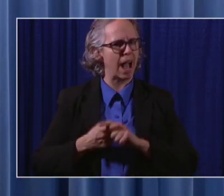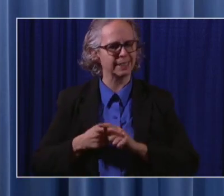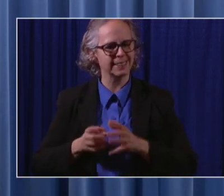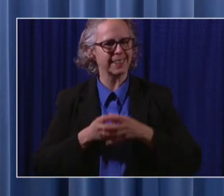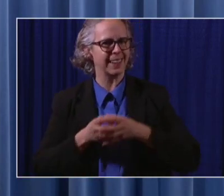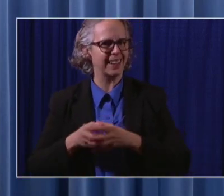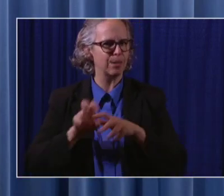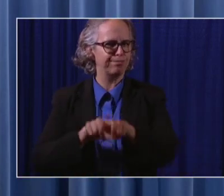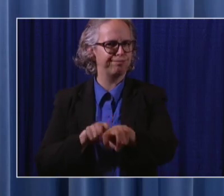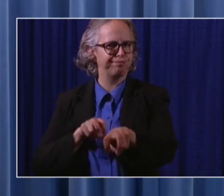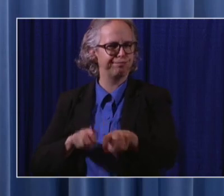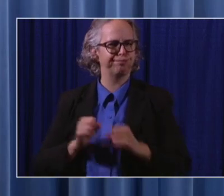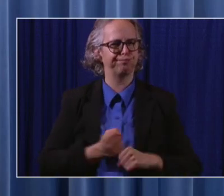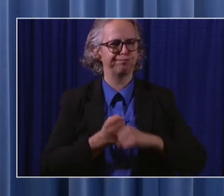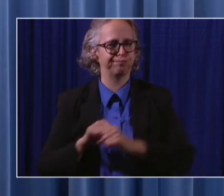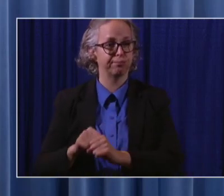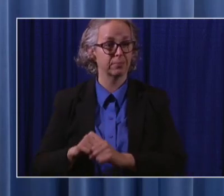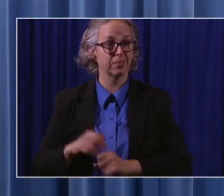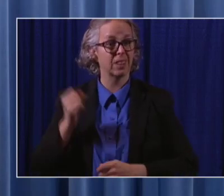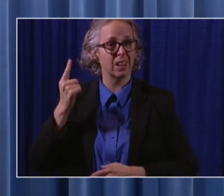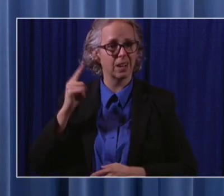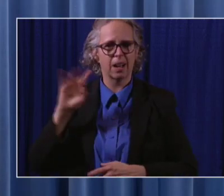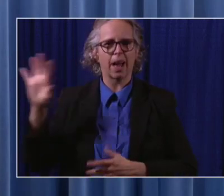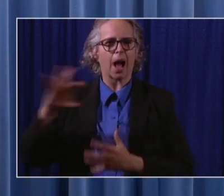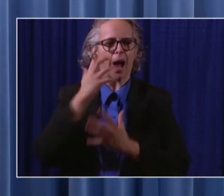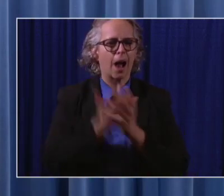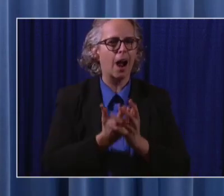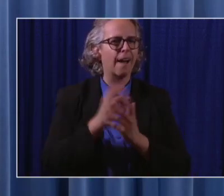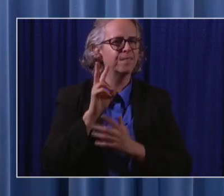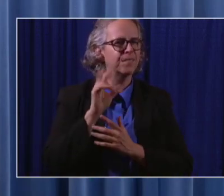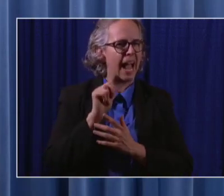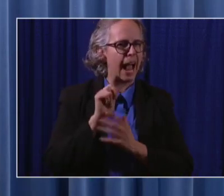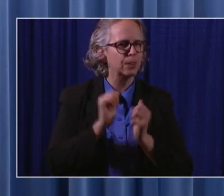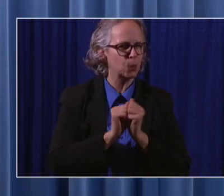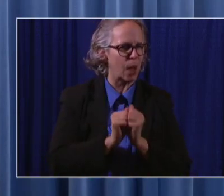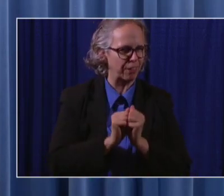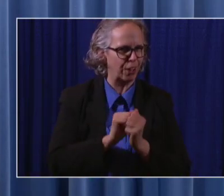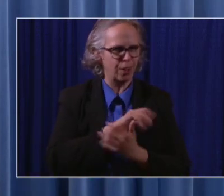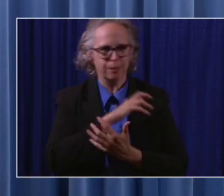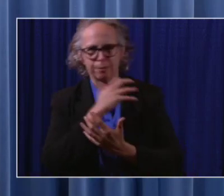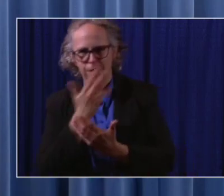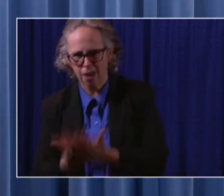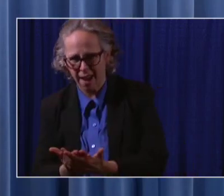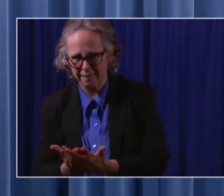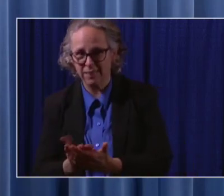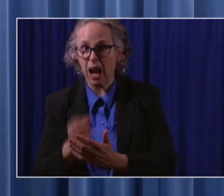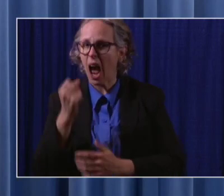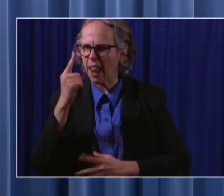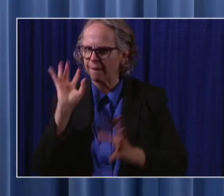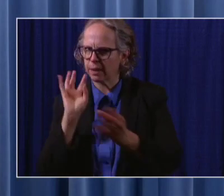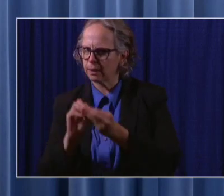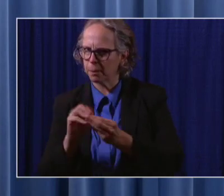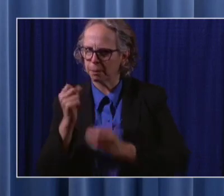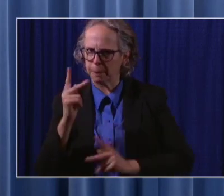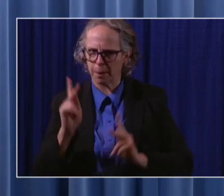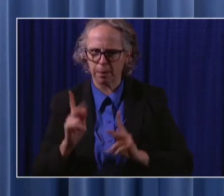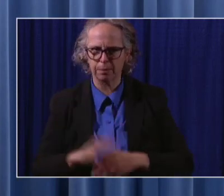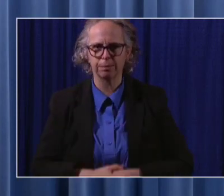van together, and then they developed symptoms. 11 people are on the trip. 9 of them are sick and have tested